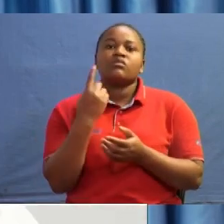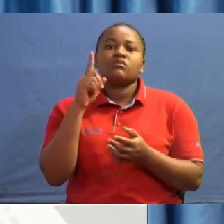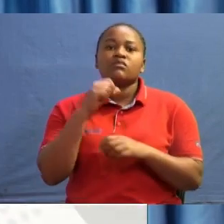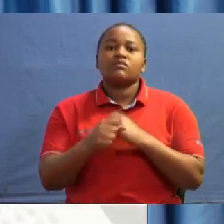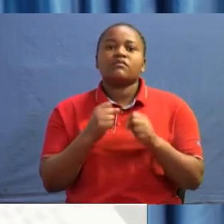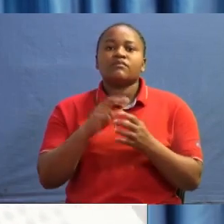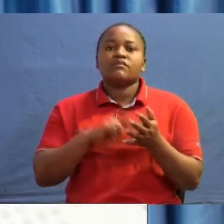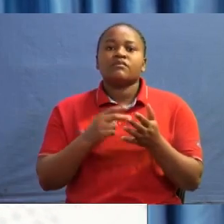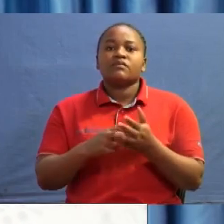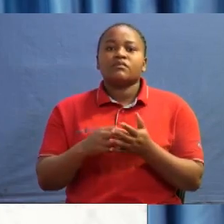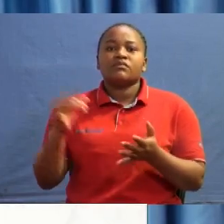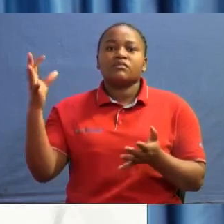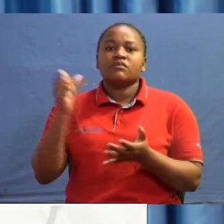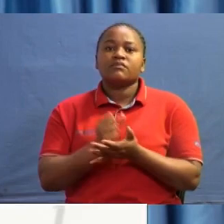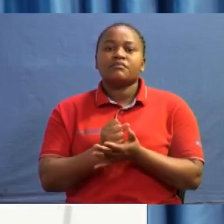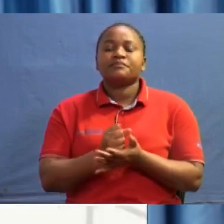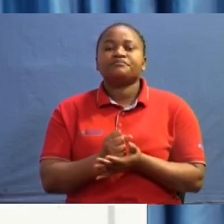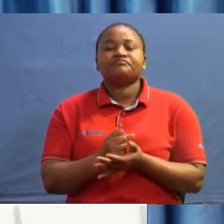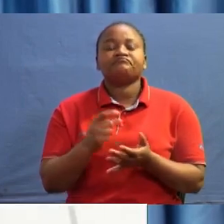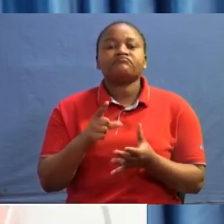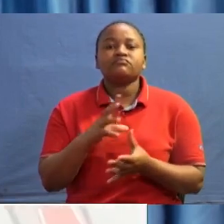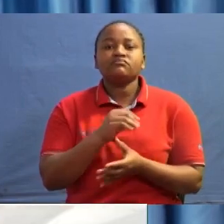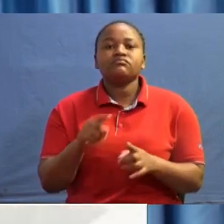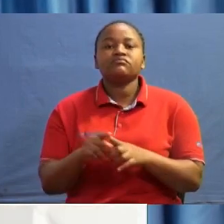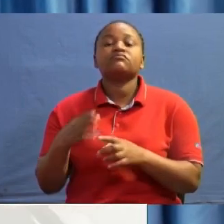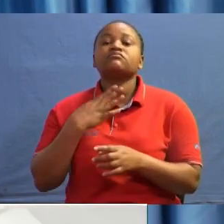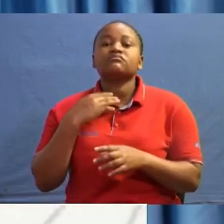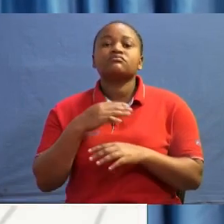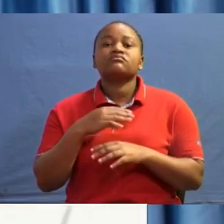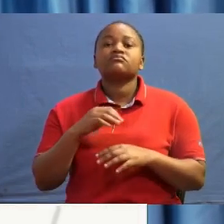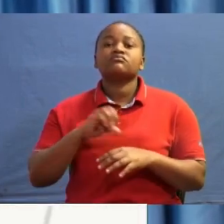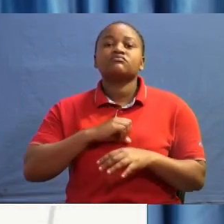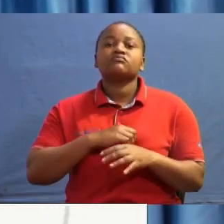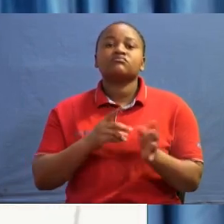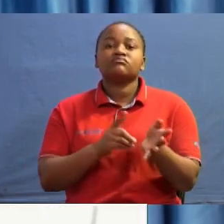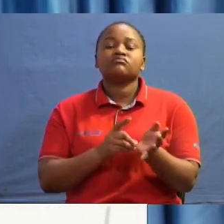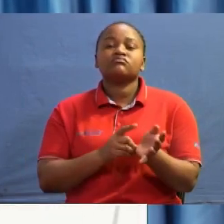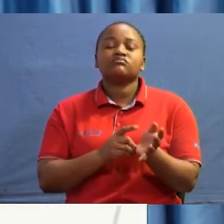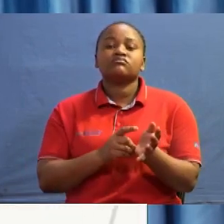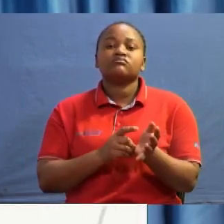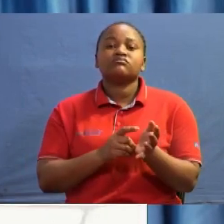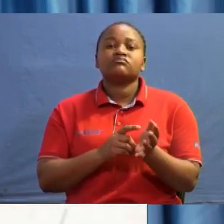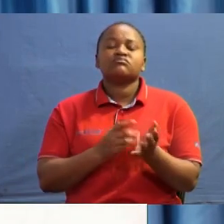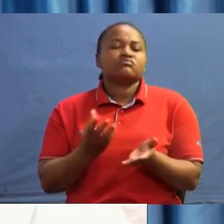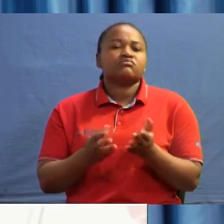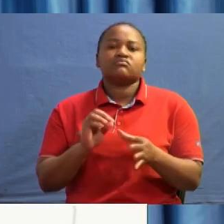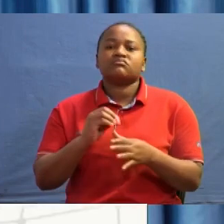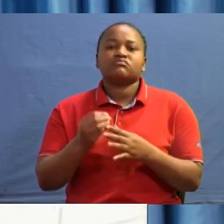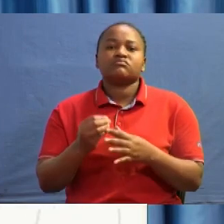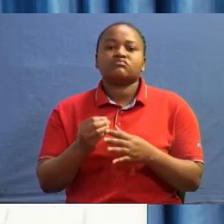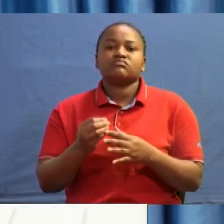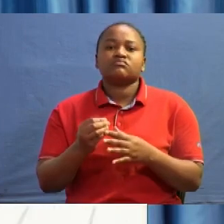then they will be employed. And we want all our doctors, all our doctor